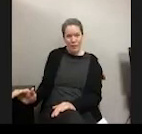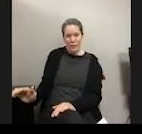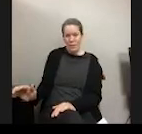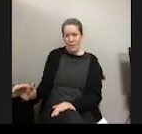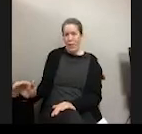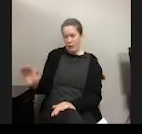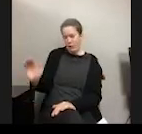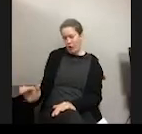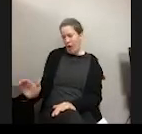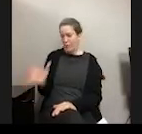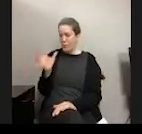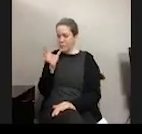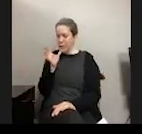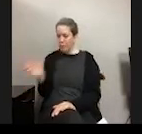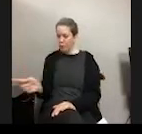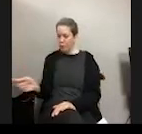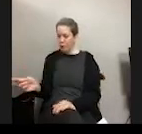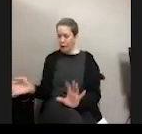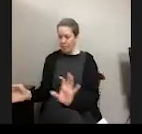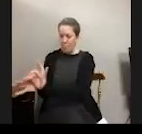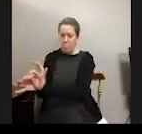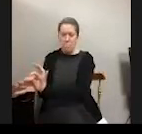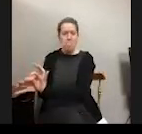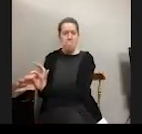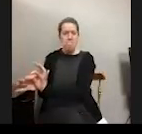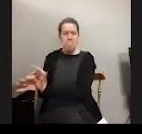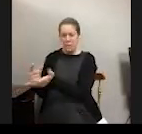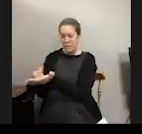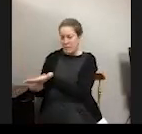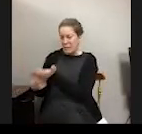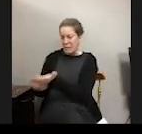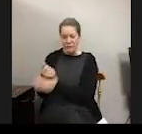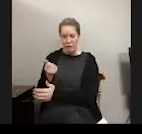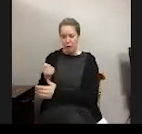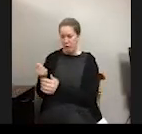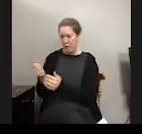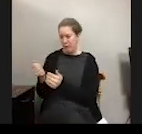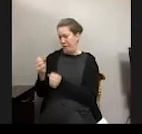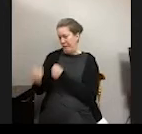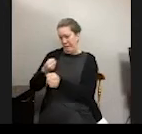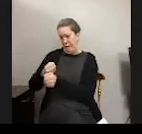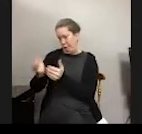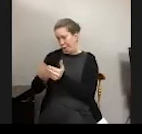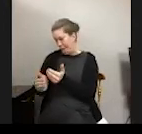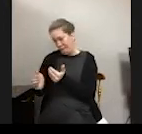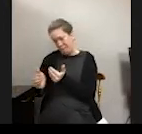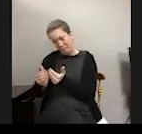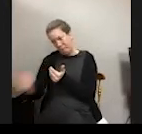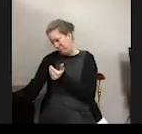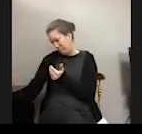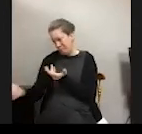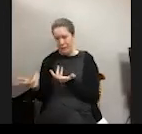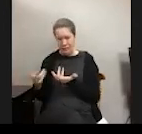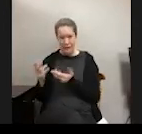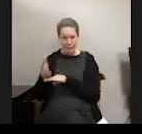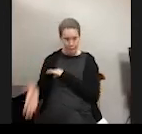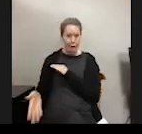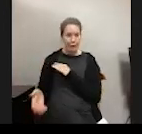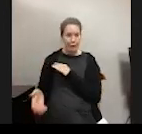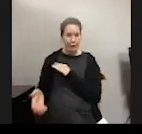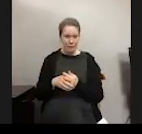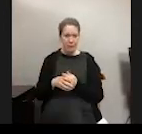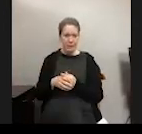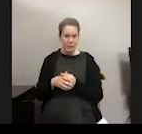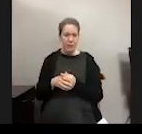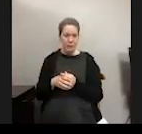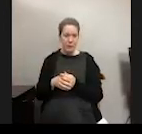small way. And I guess with Nuit Blanche is again, really like large numbers of eyes on projects for